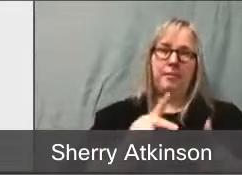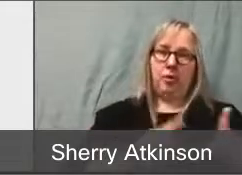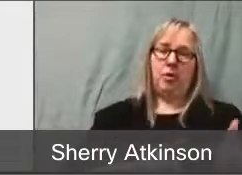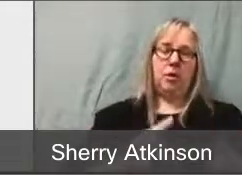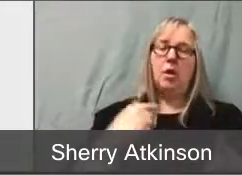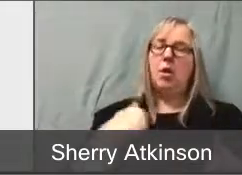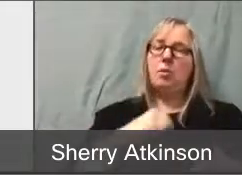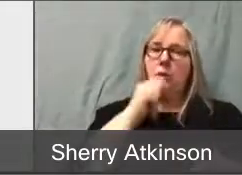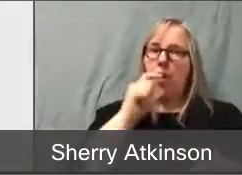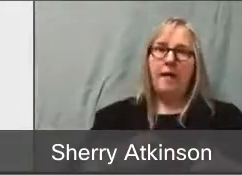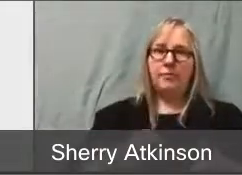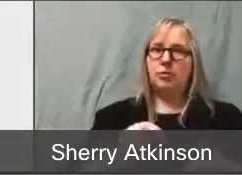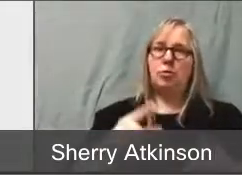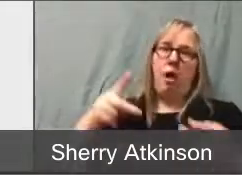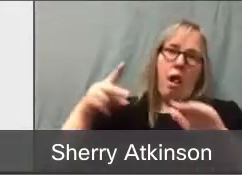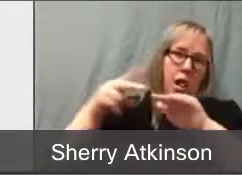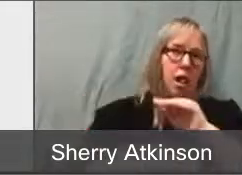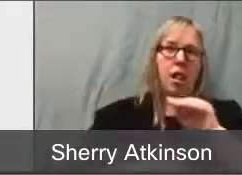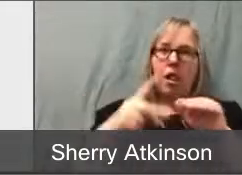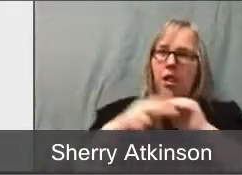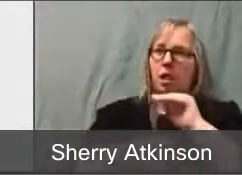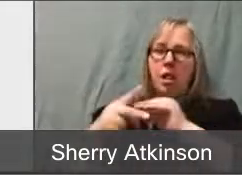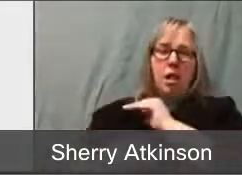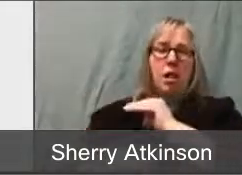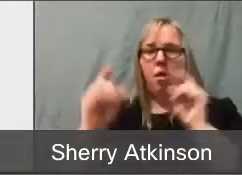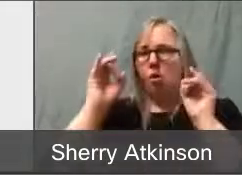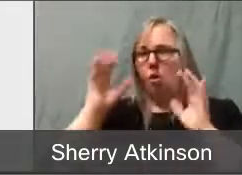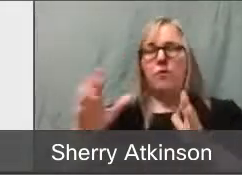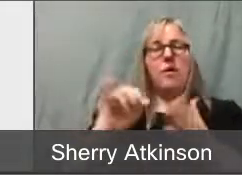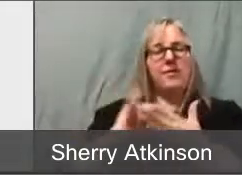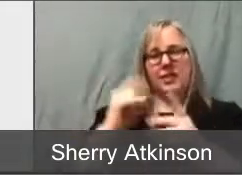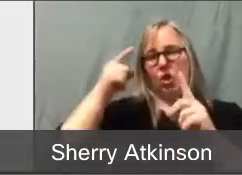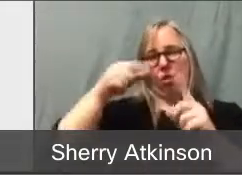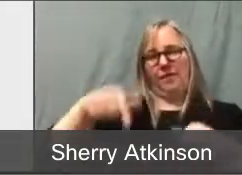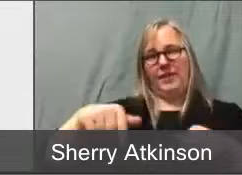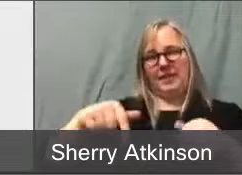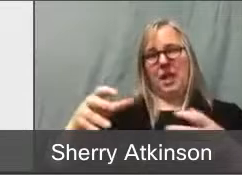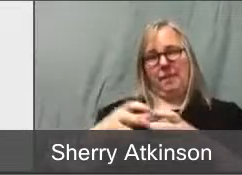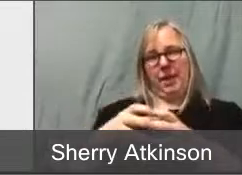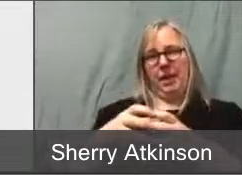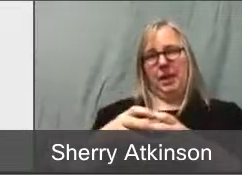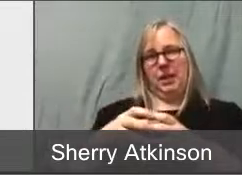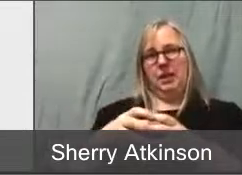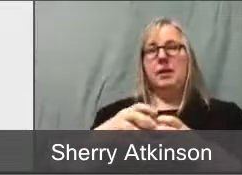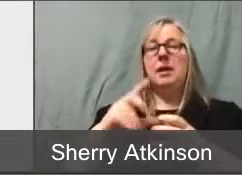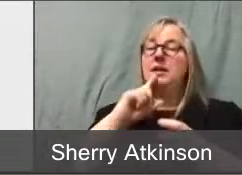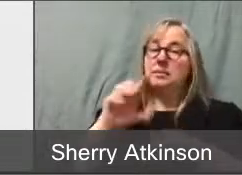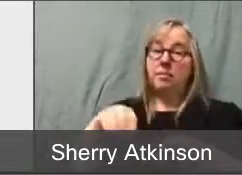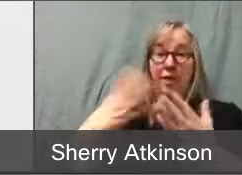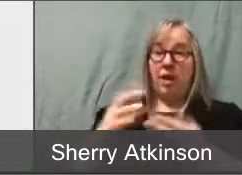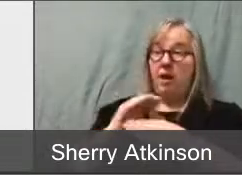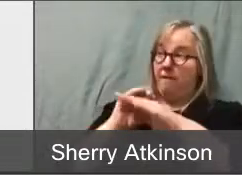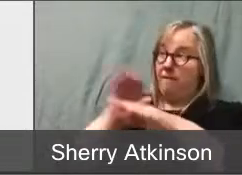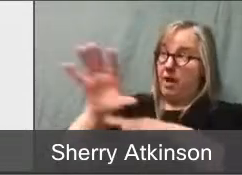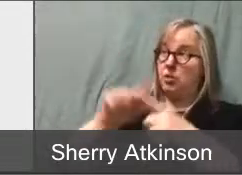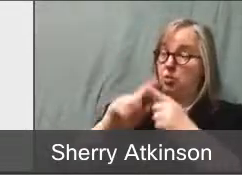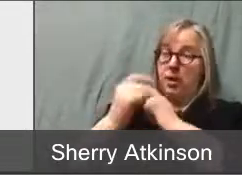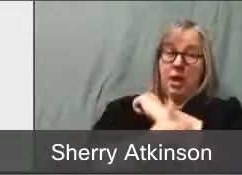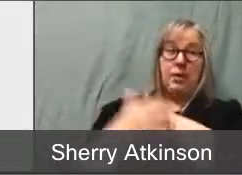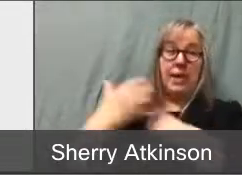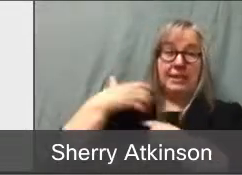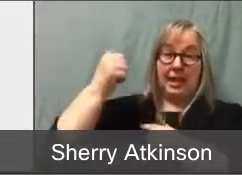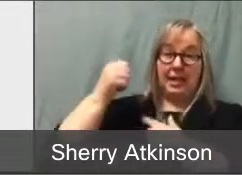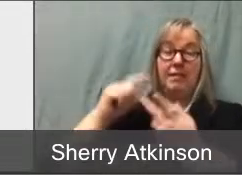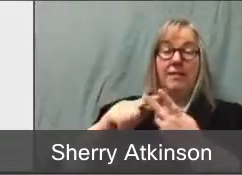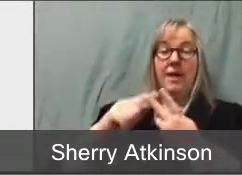through radical cutbacks, and that is the goal of this committee, is to provide advice to the county executive, the county